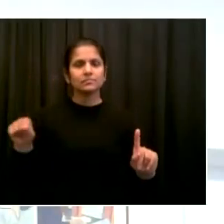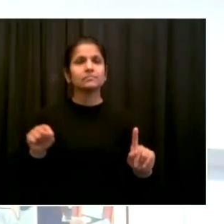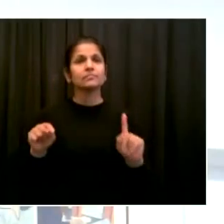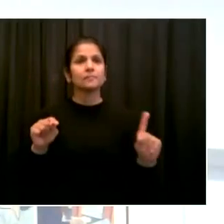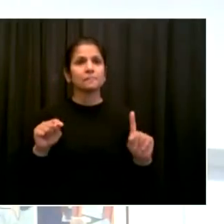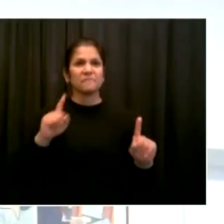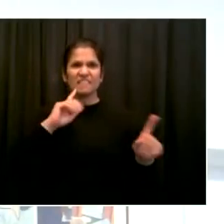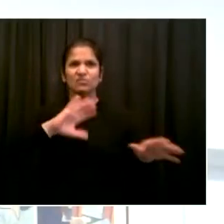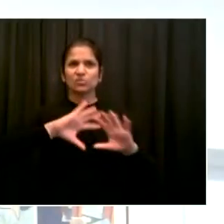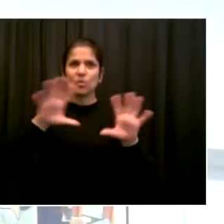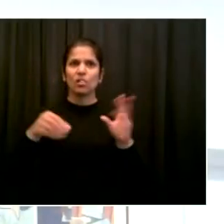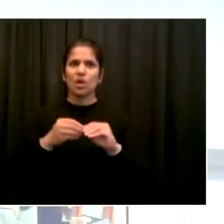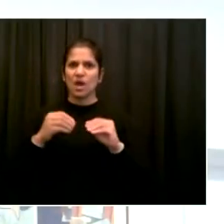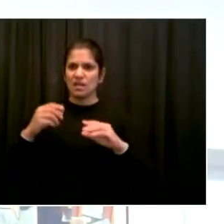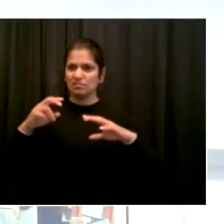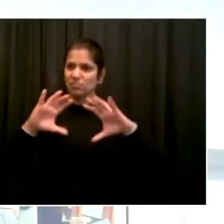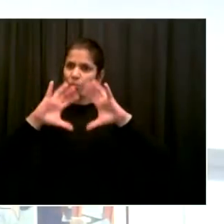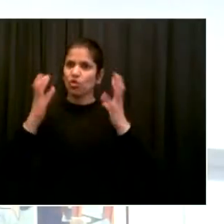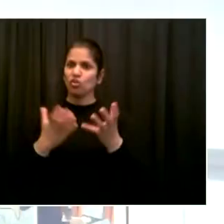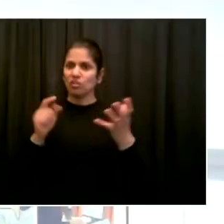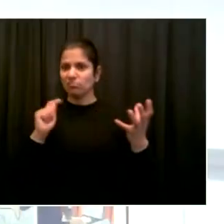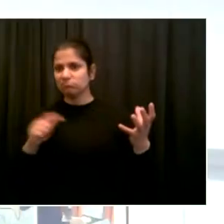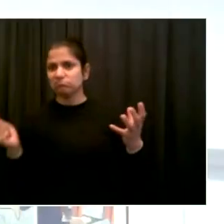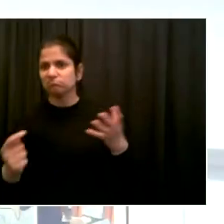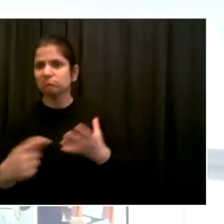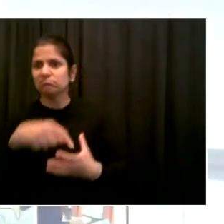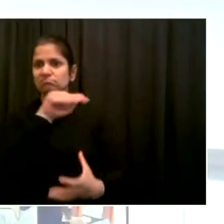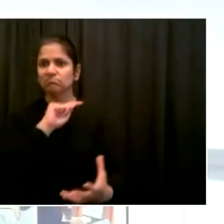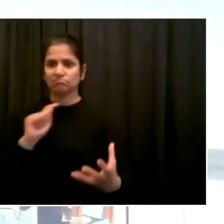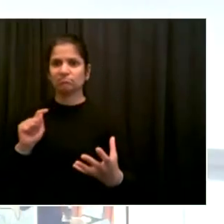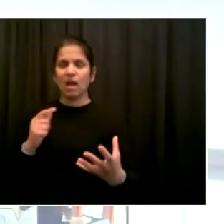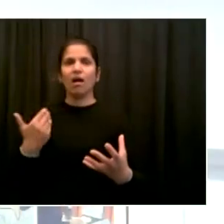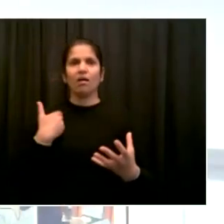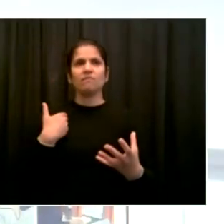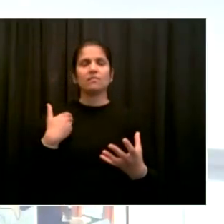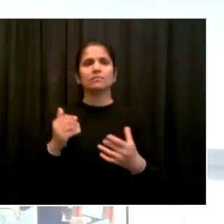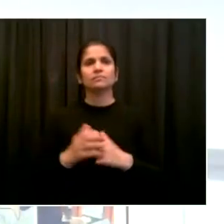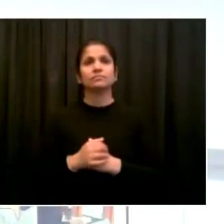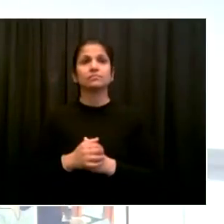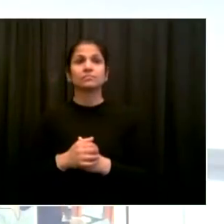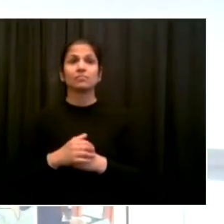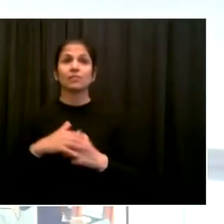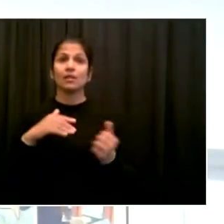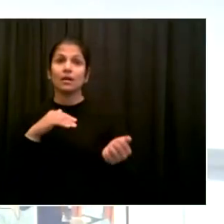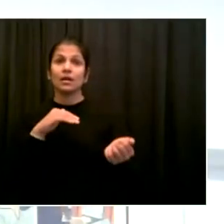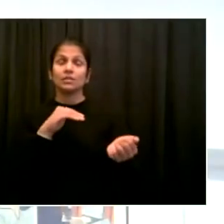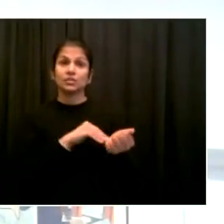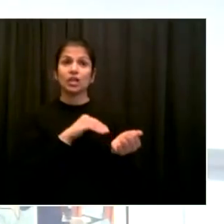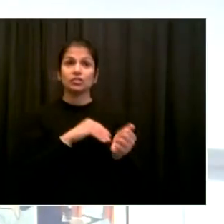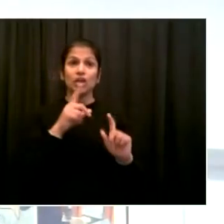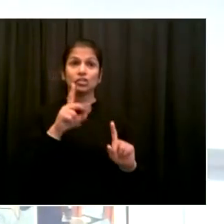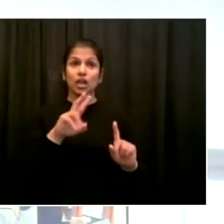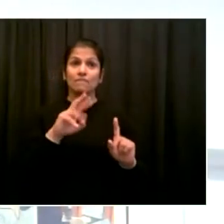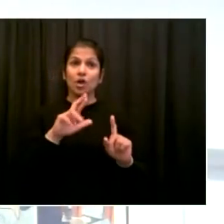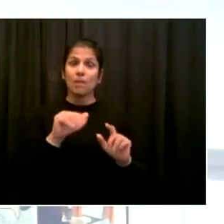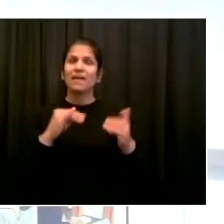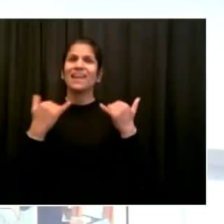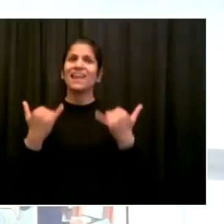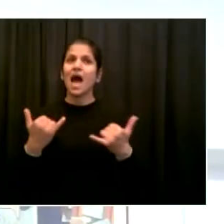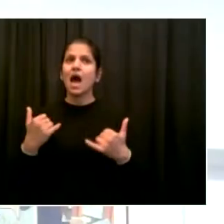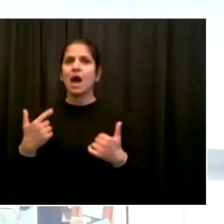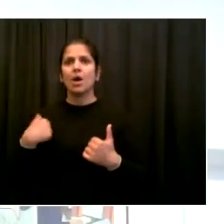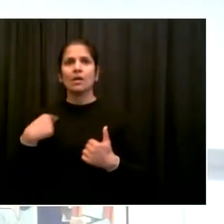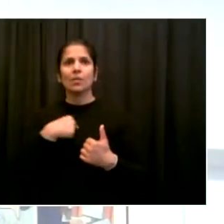been a critical tool in our fight, as Dr. Varma has mentioned. And now is just the time for us to be recommitting